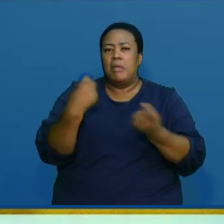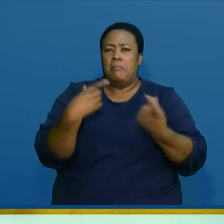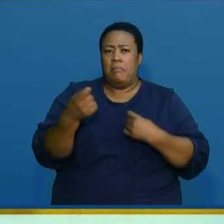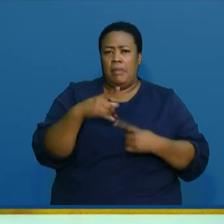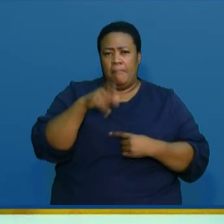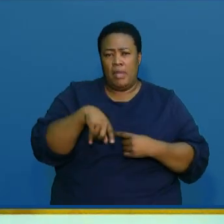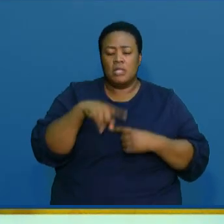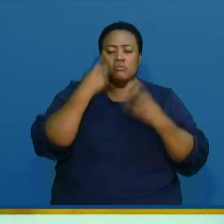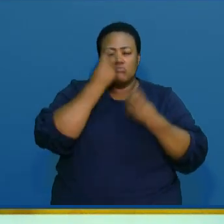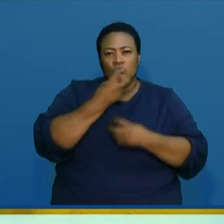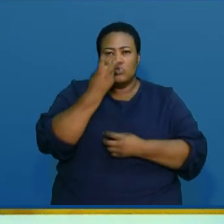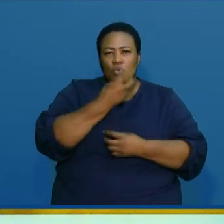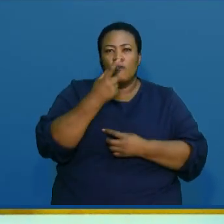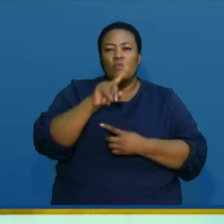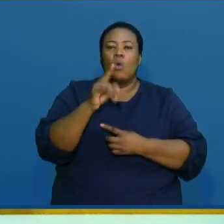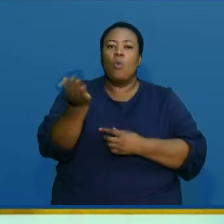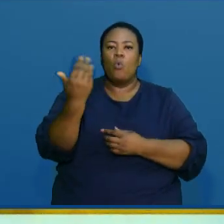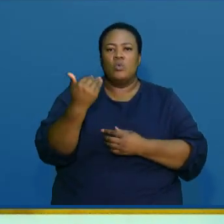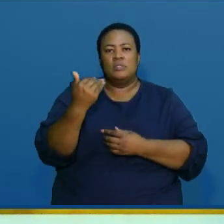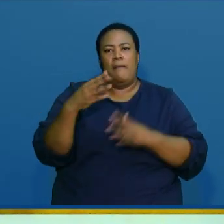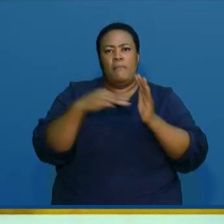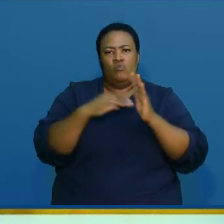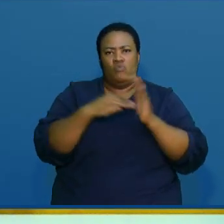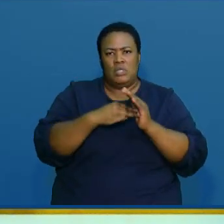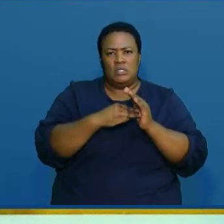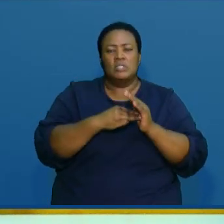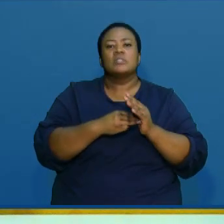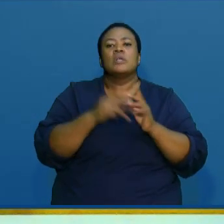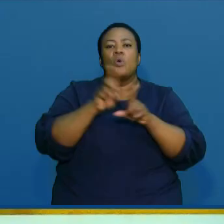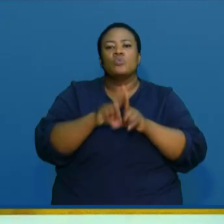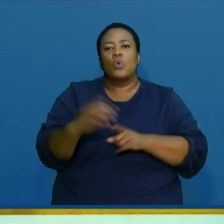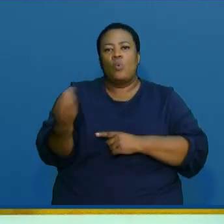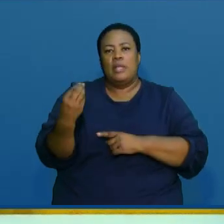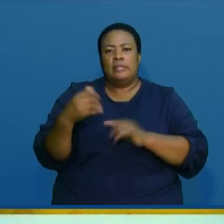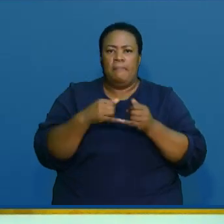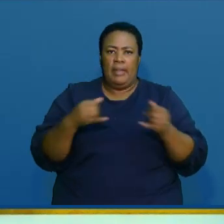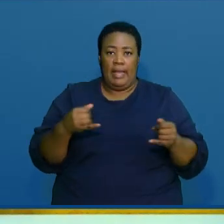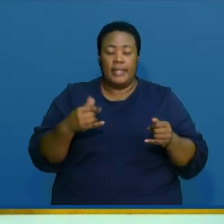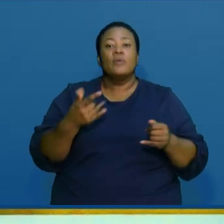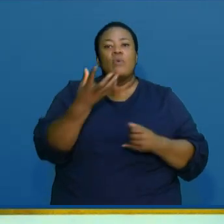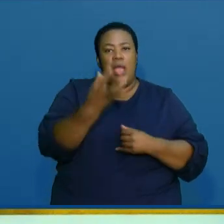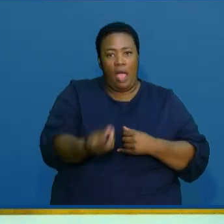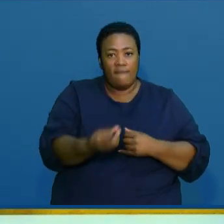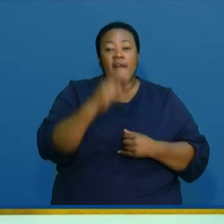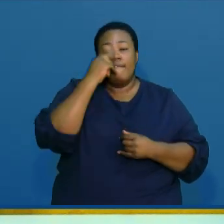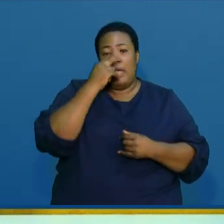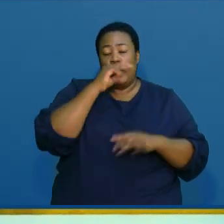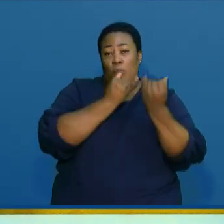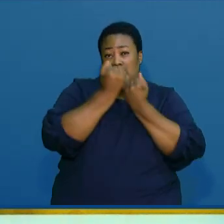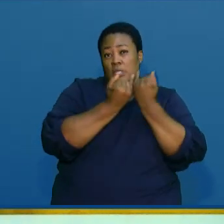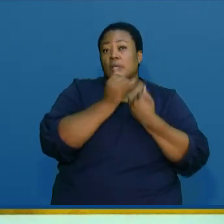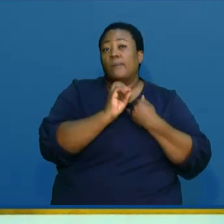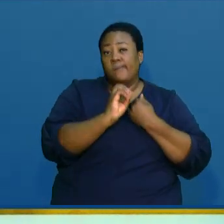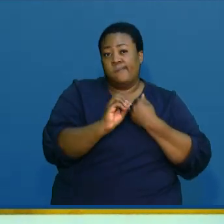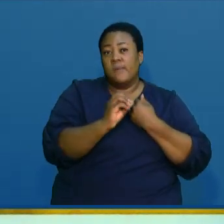Woza Matrics, as well as our WhatsApp line. All of the details are on the screen. We do have a fun competition for you guys, so